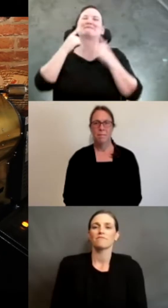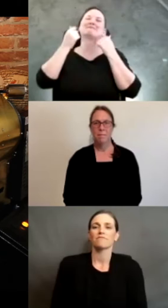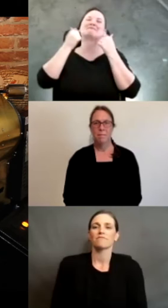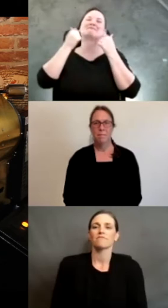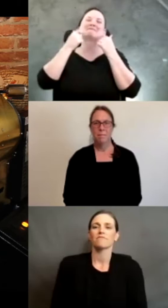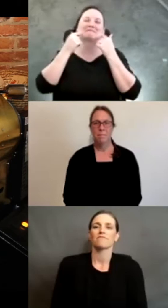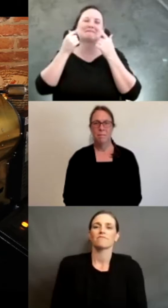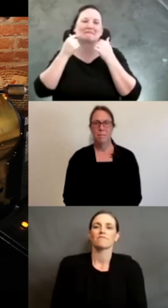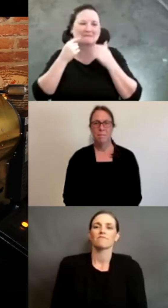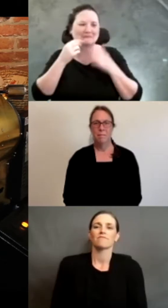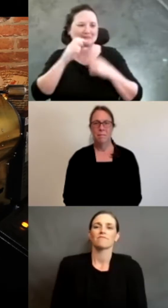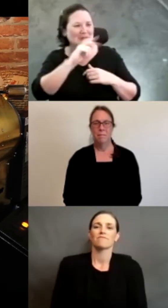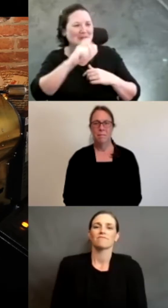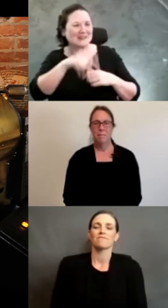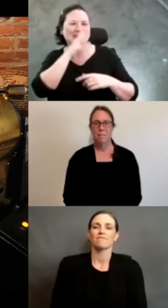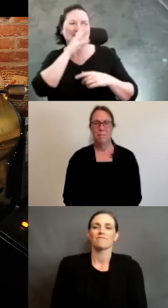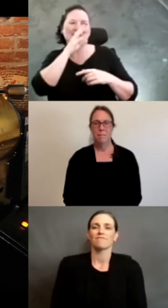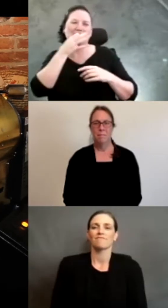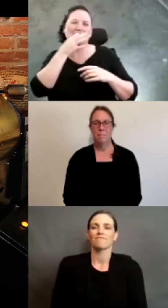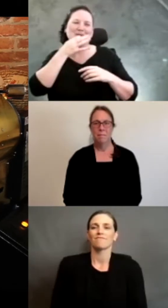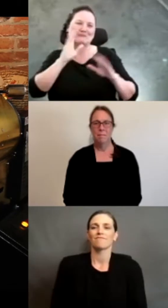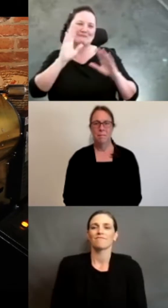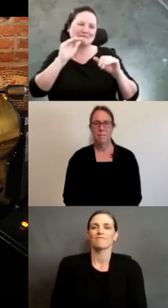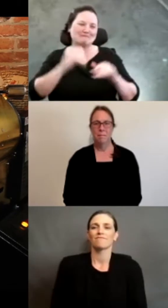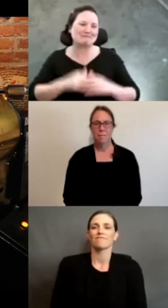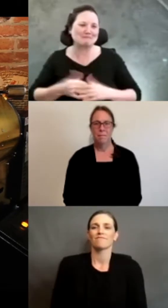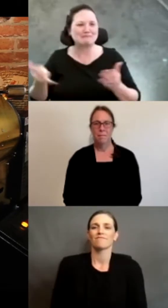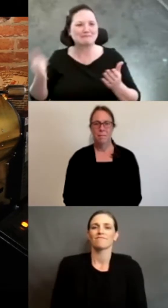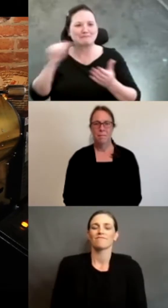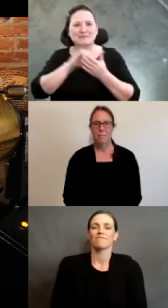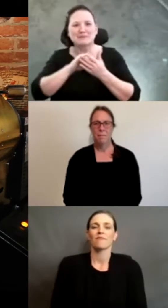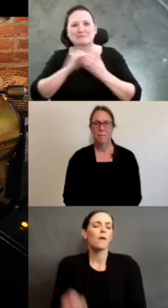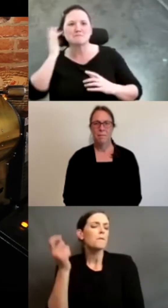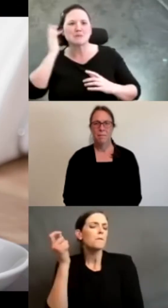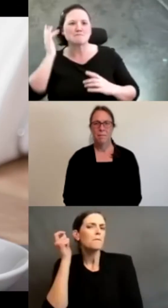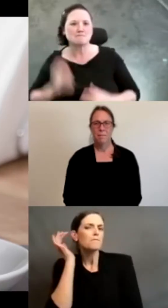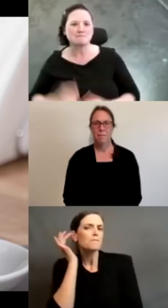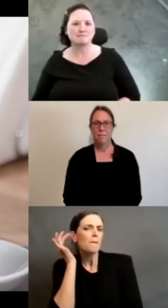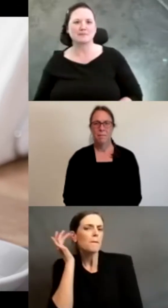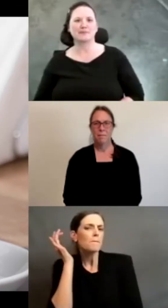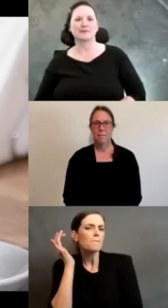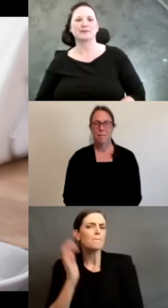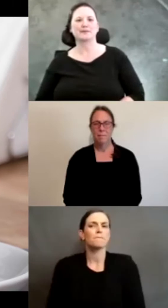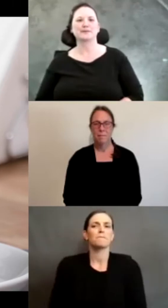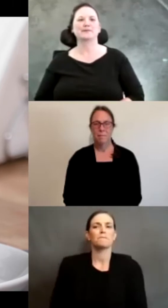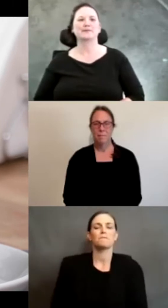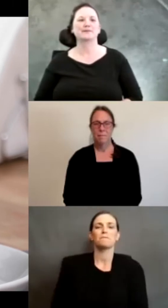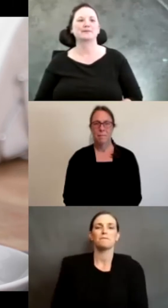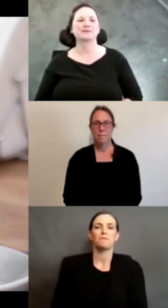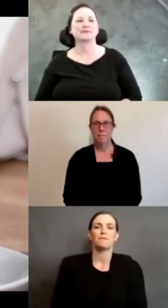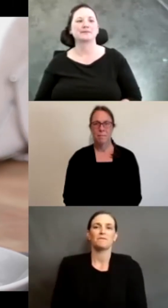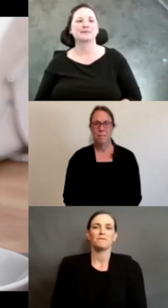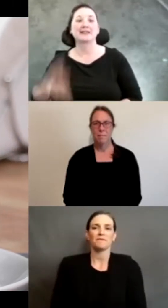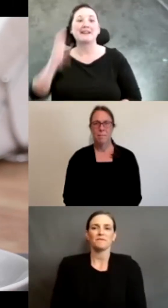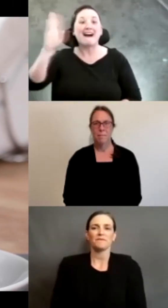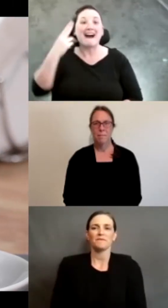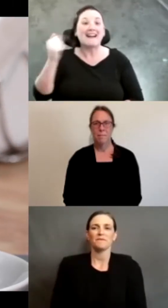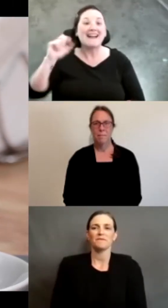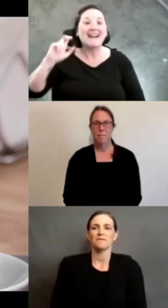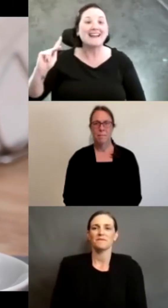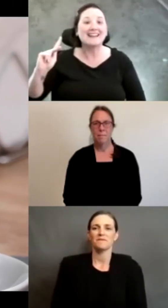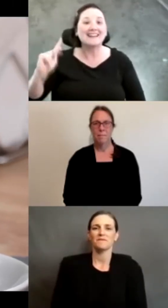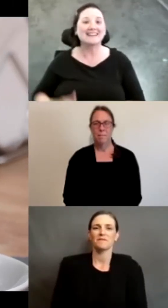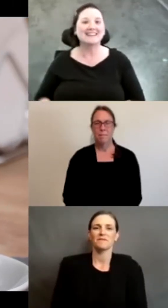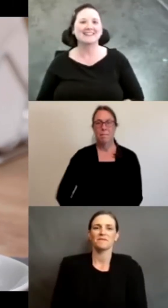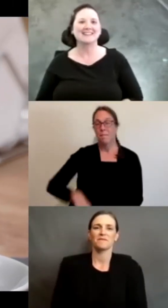All right, talk soon, buddy. He taps his earpiece. Hi, Hank. Hey, Corey.